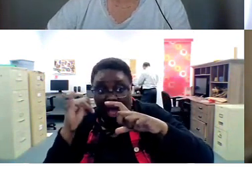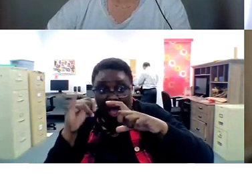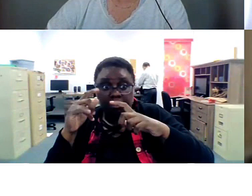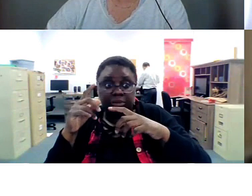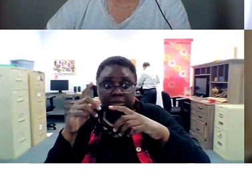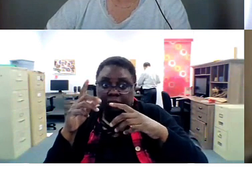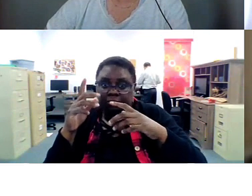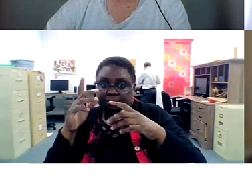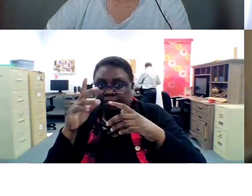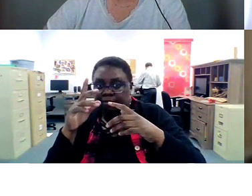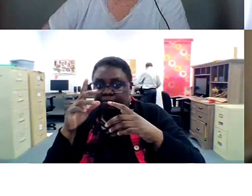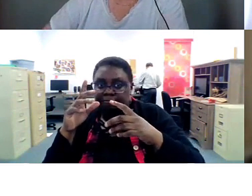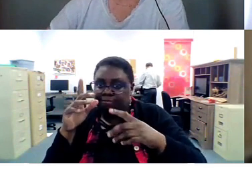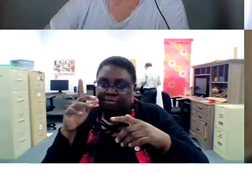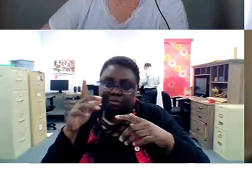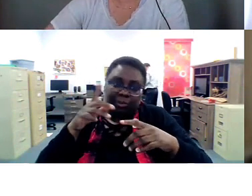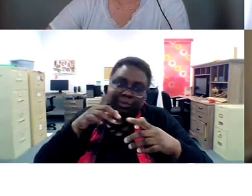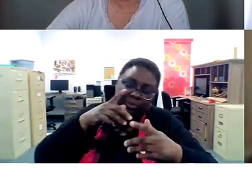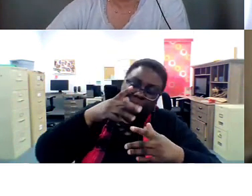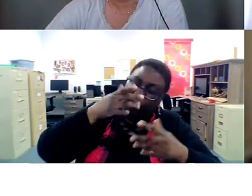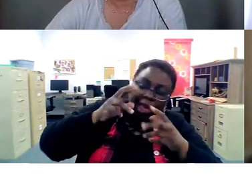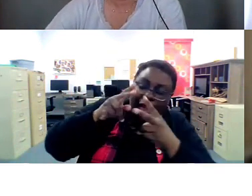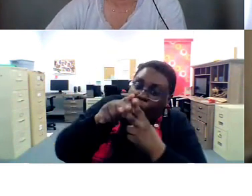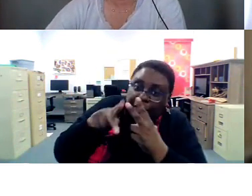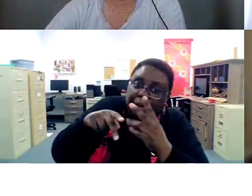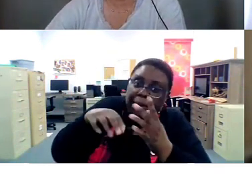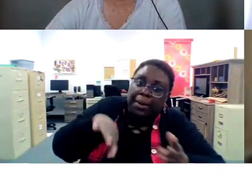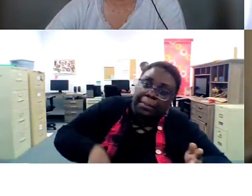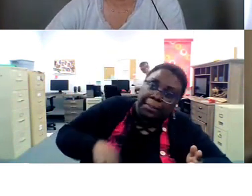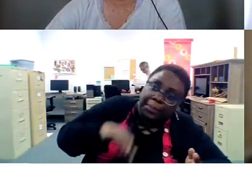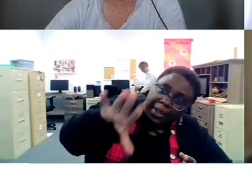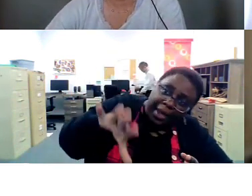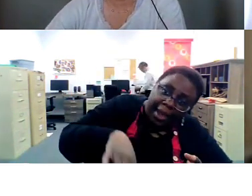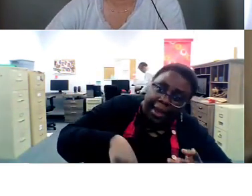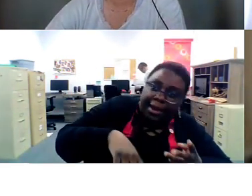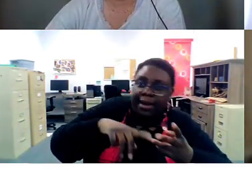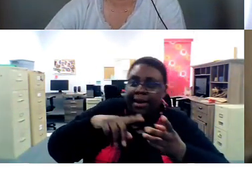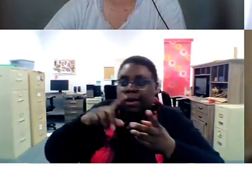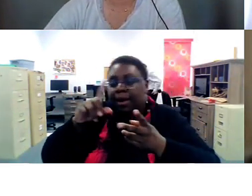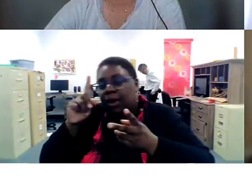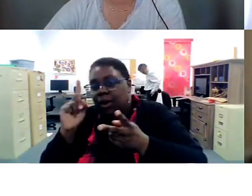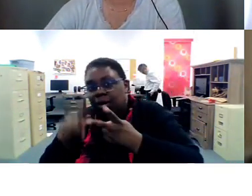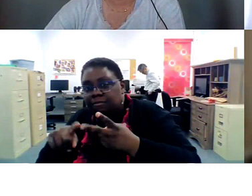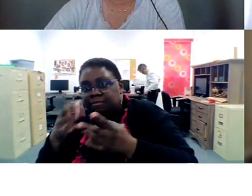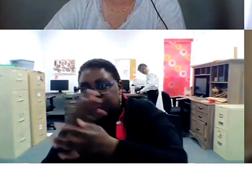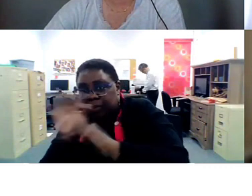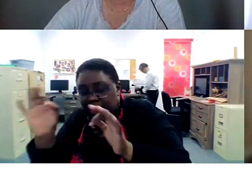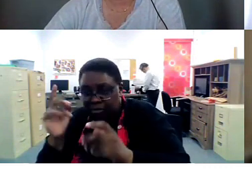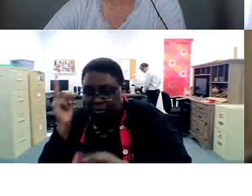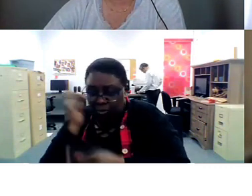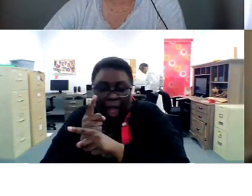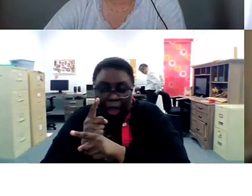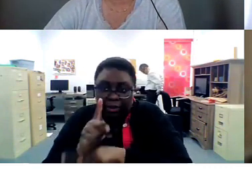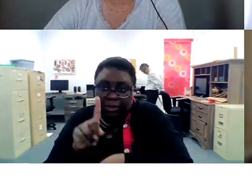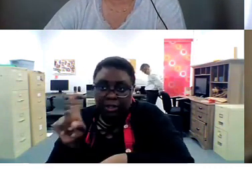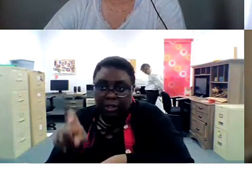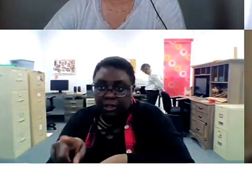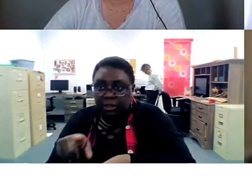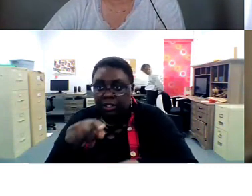so when we look at the proceed with caution ones, and